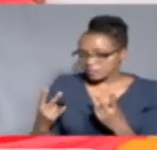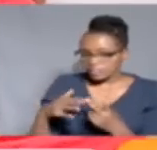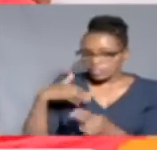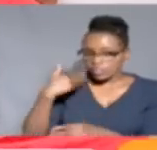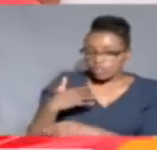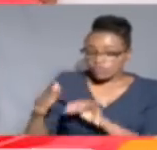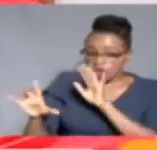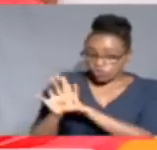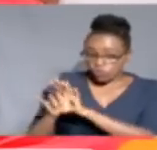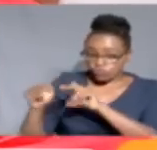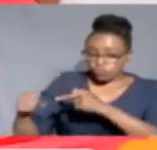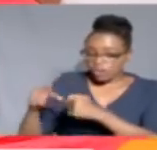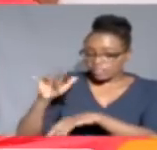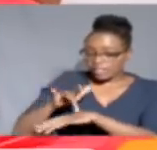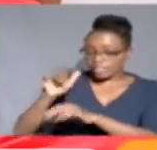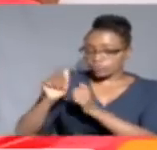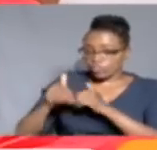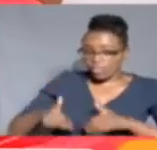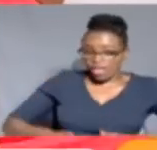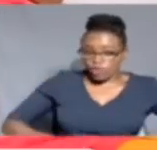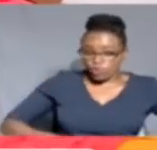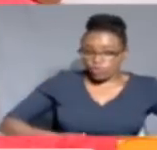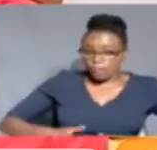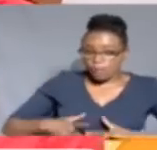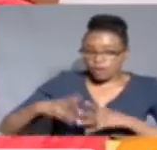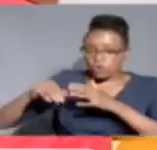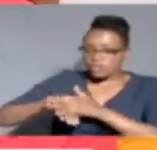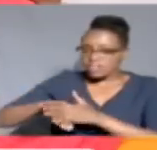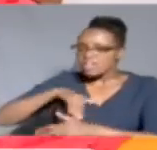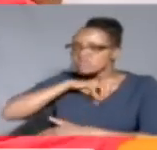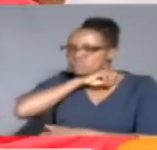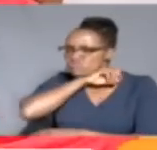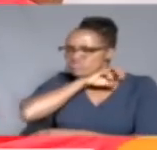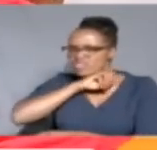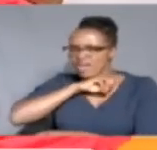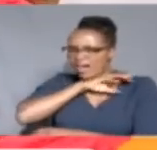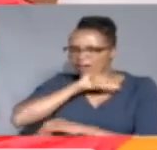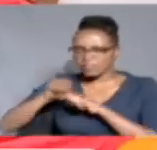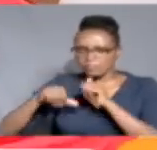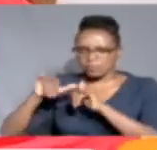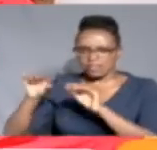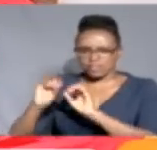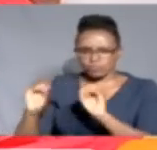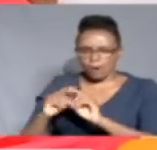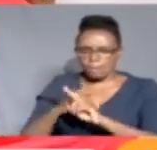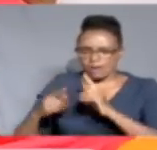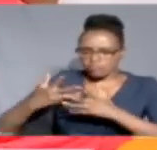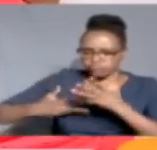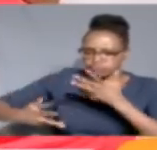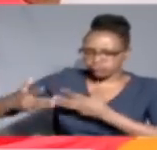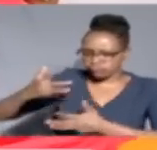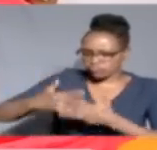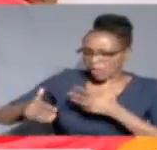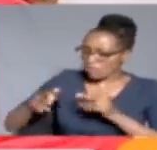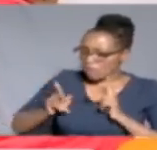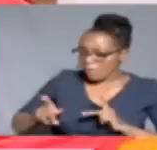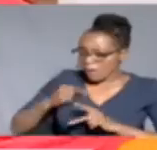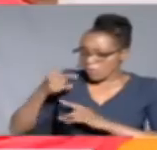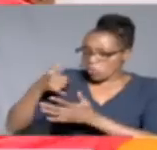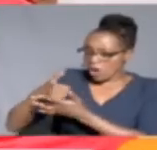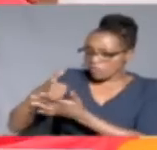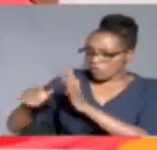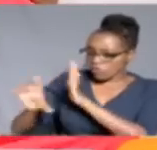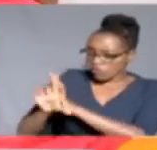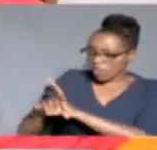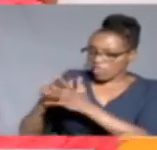law that would touch with the youth, I don't go out shouting about it. We don't go shouting about it. We engage with the law enforcement directly. We engage with the